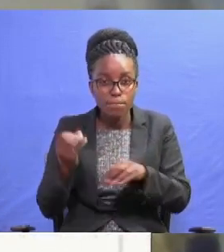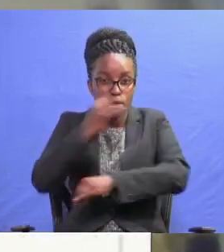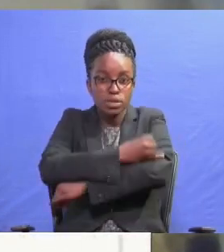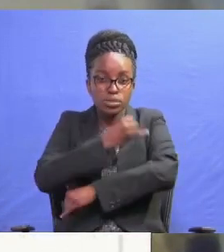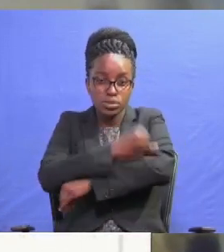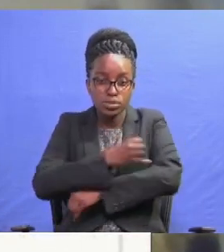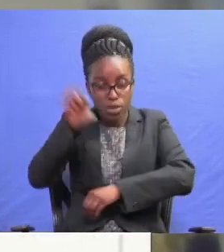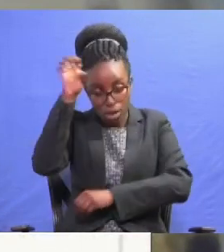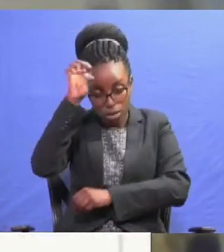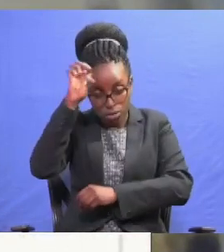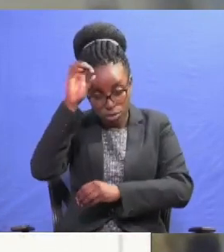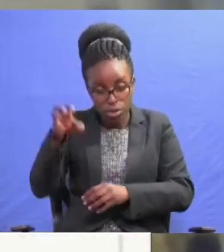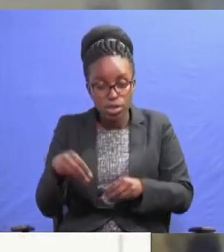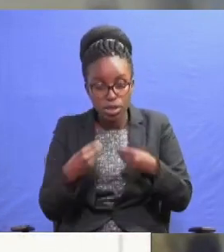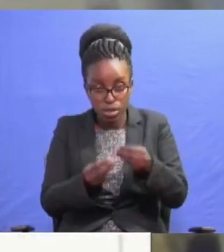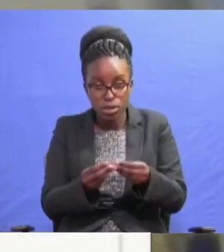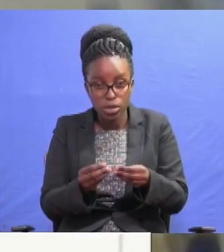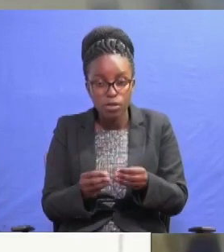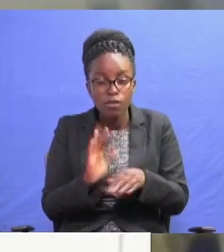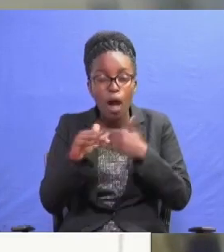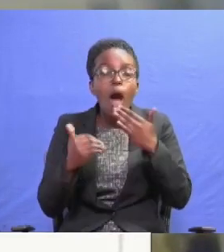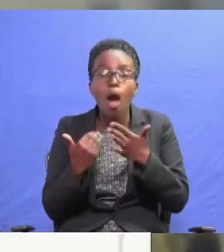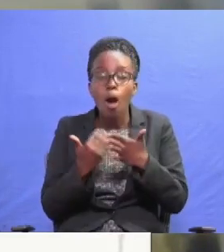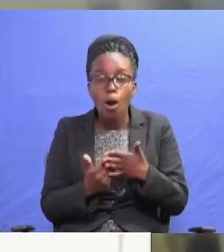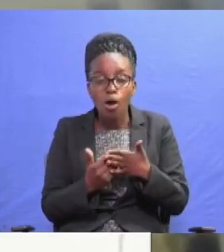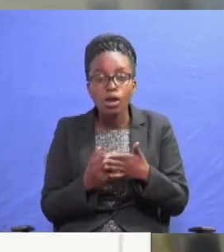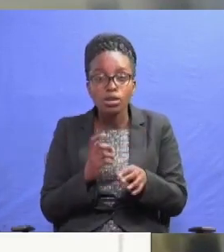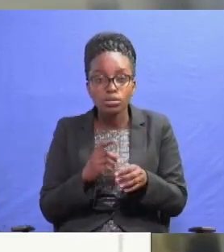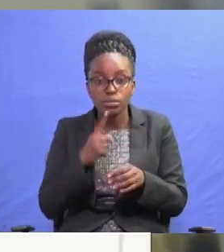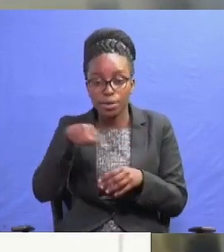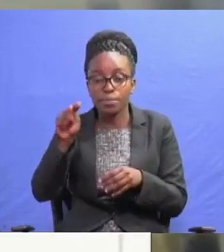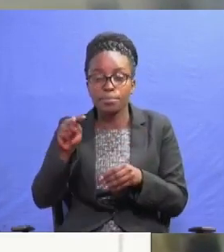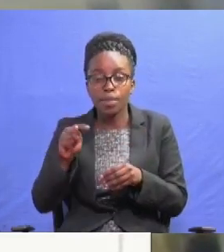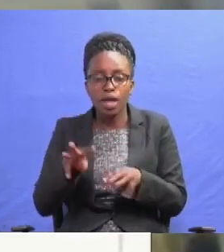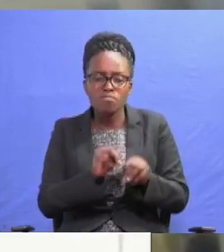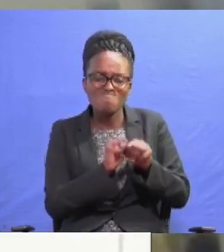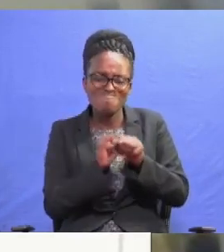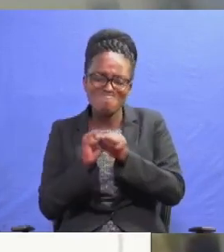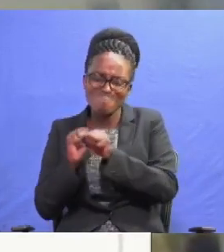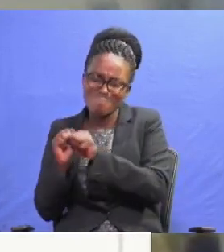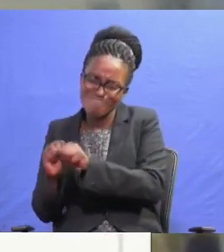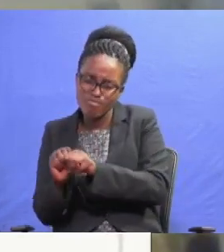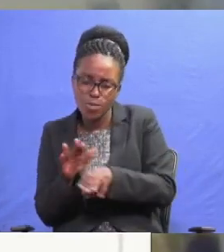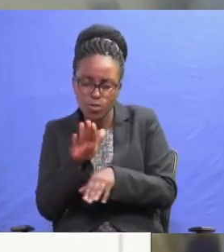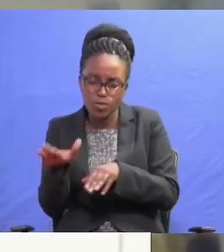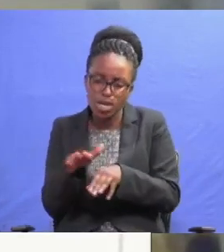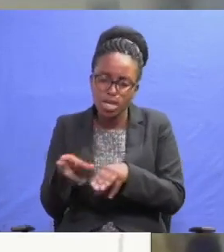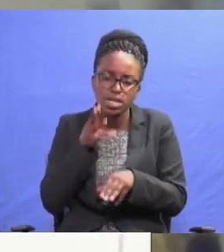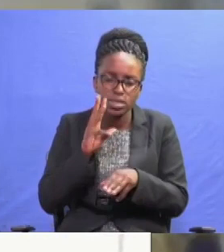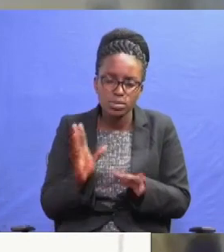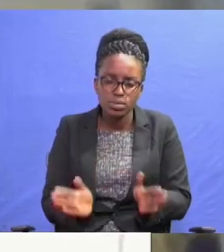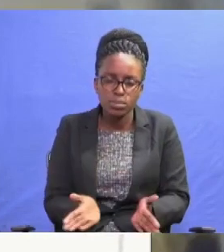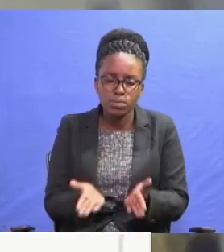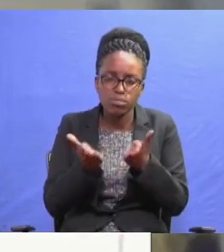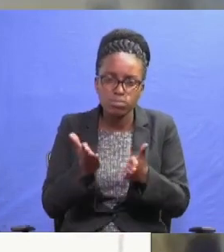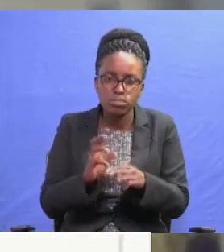people, to capacity build our people, to be able to map. Like now we are telling people to move away from areas that are likely to flood. But we are not telling them